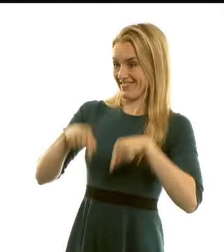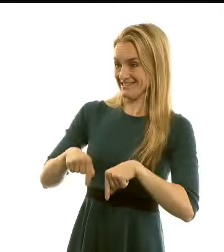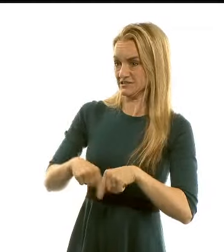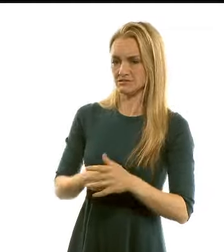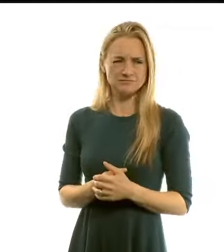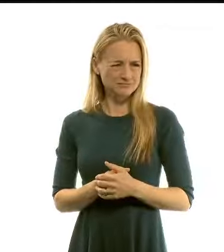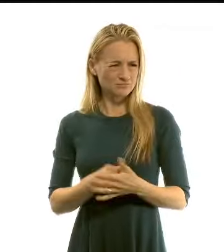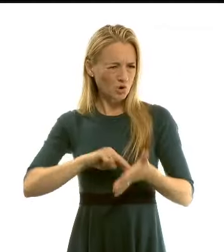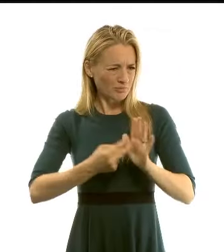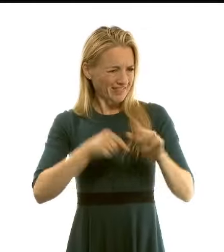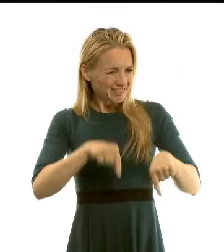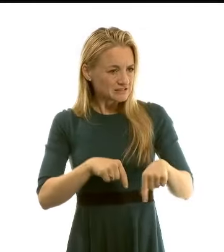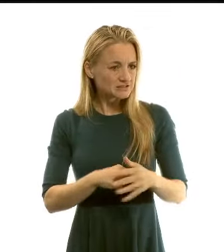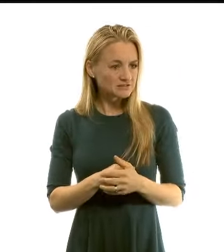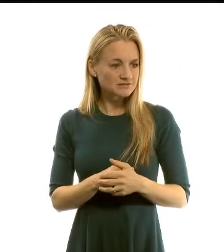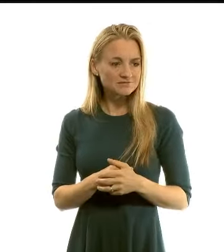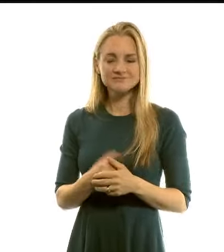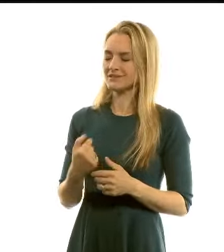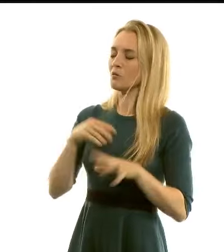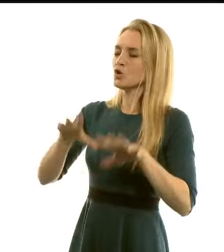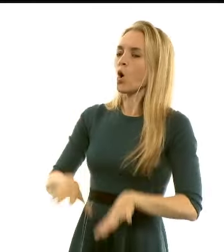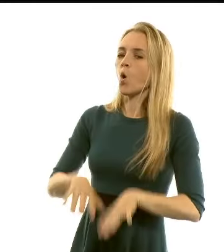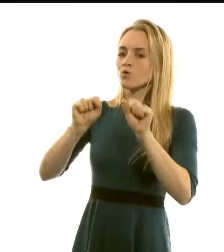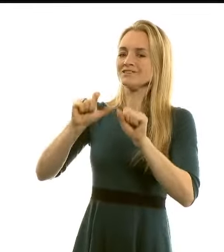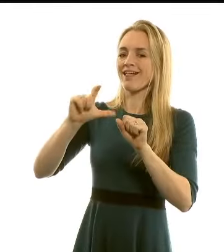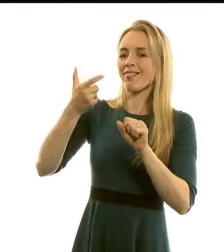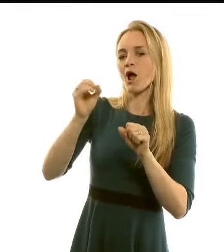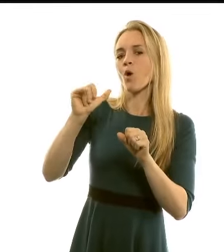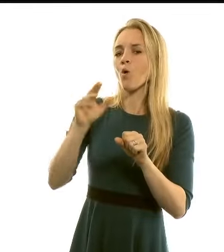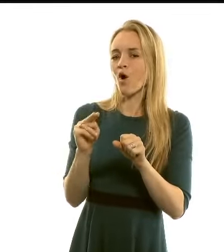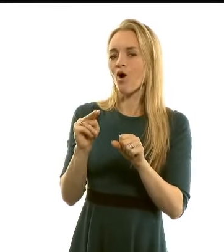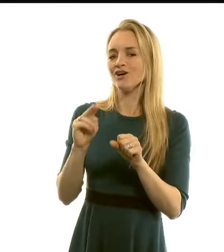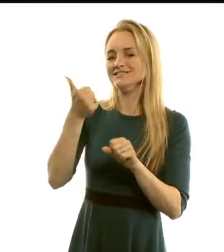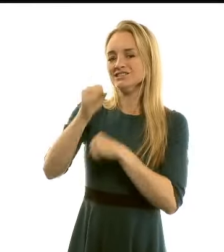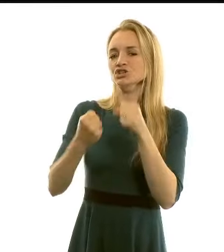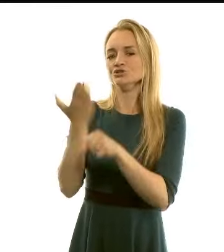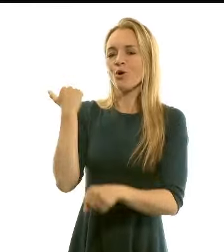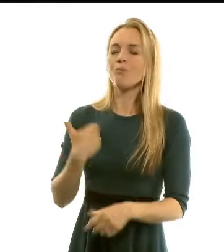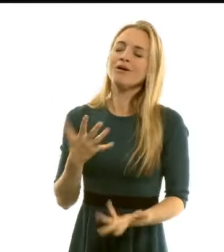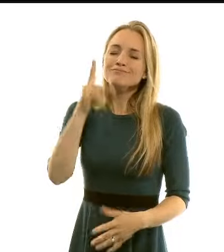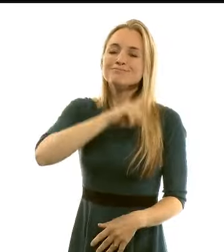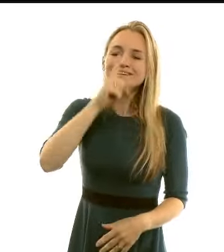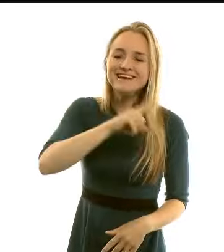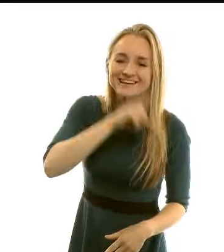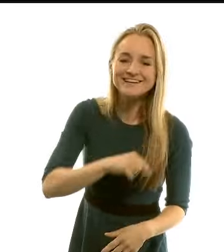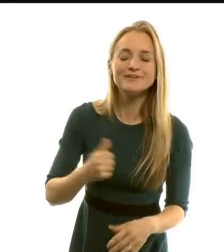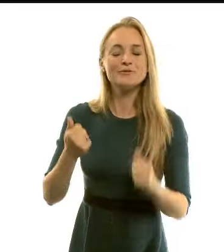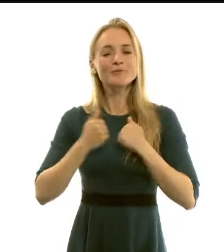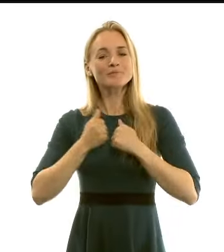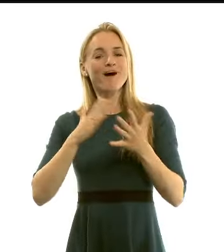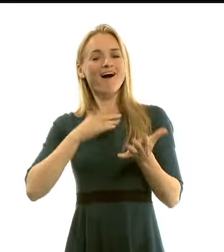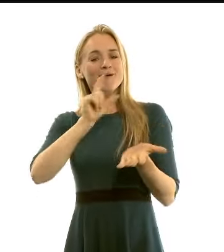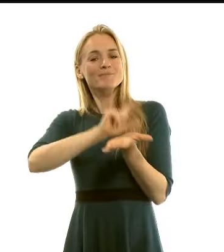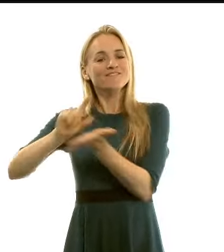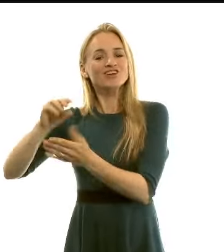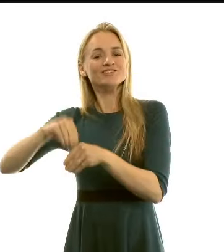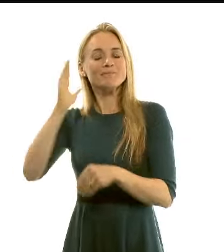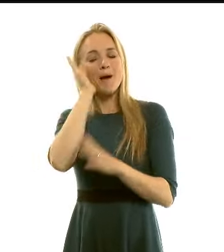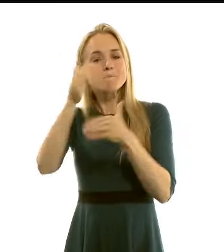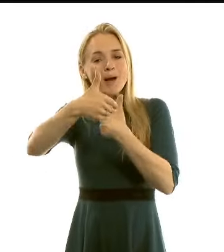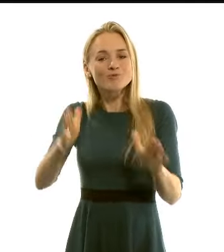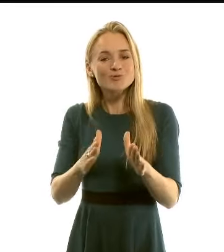hosting LegoCon. Well, it was a pretend version in my bedroom with my minifigures. I was using a hairbrush as a microphone. I have that, still have the hairbrush